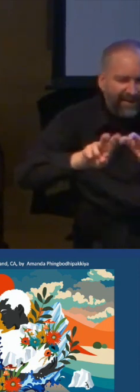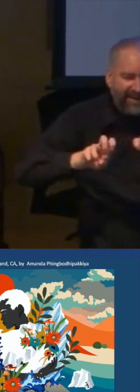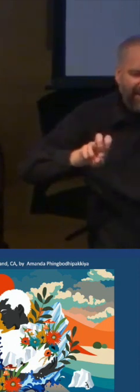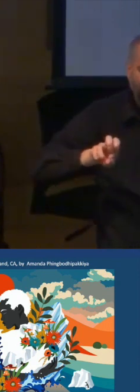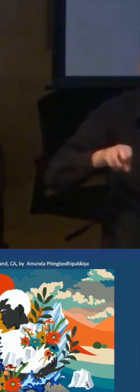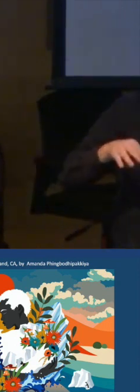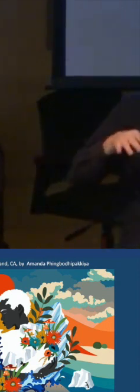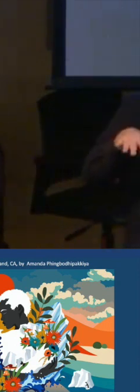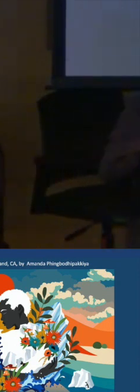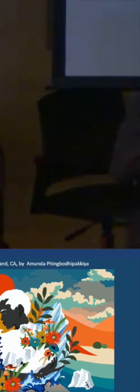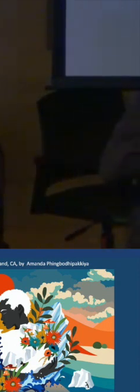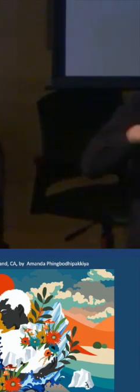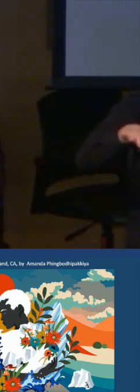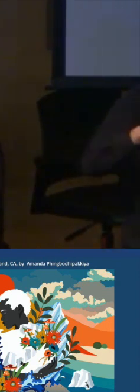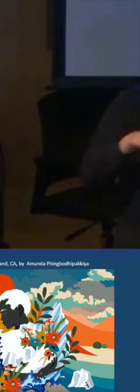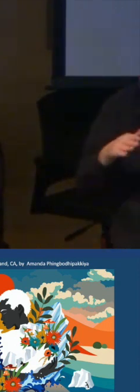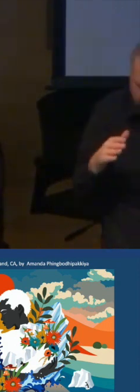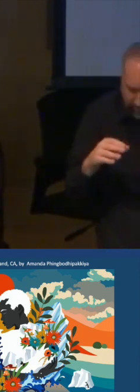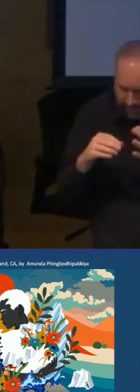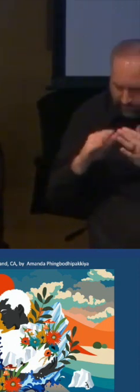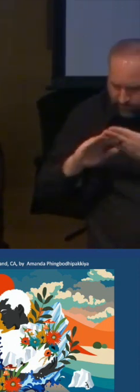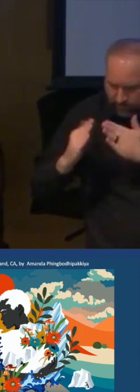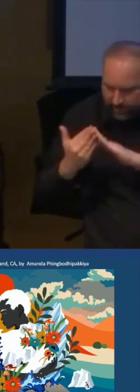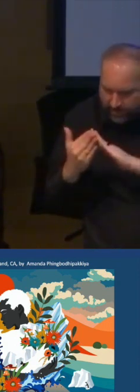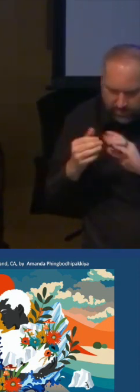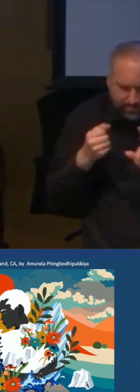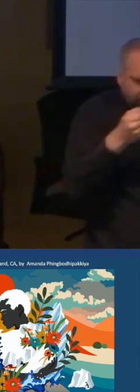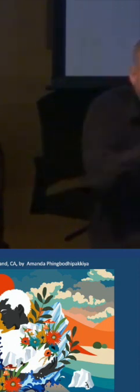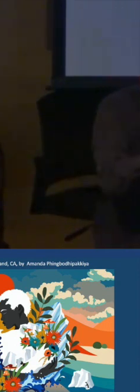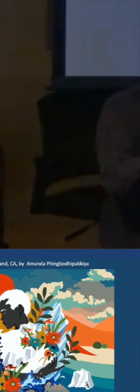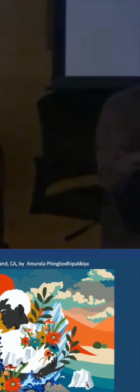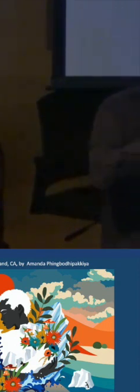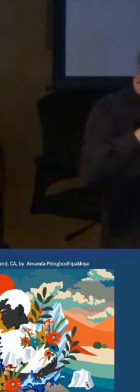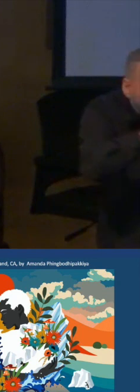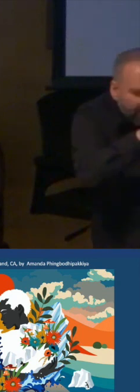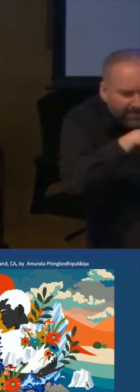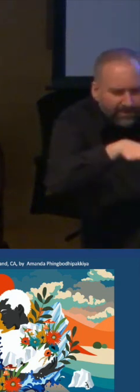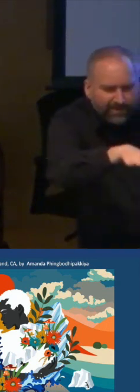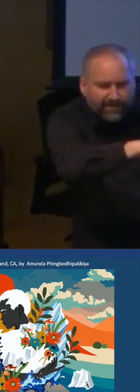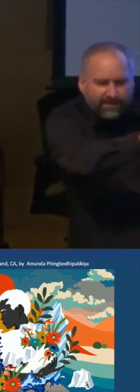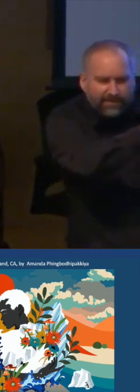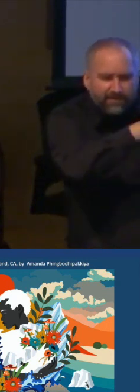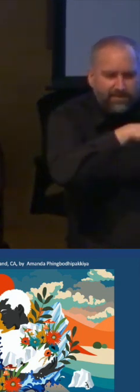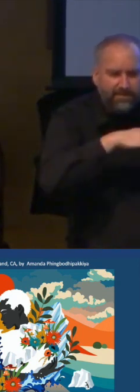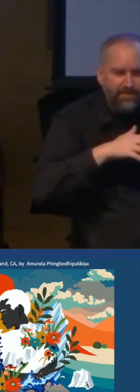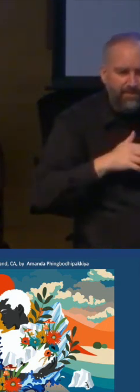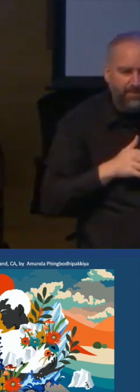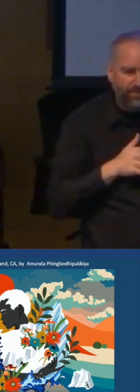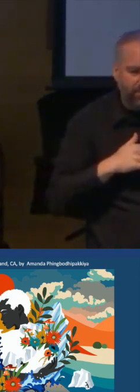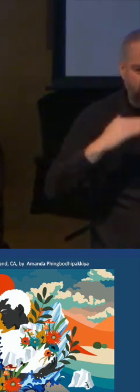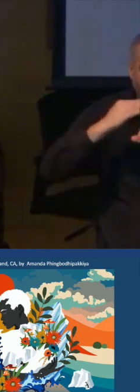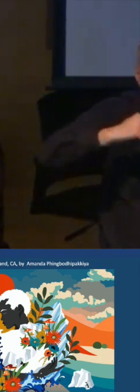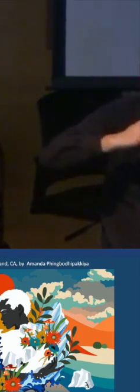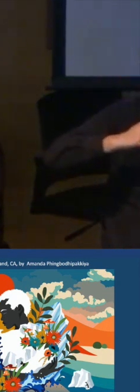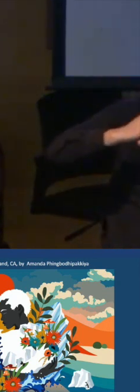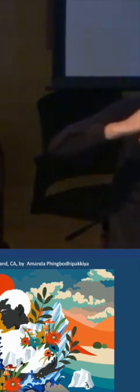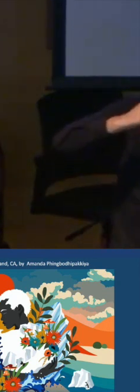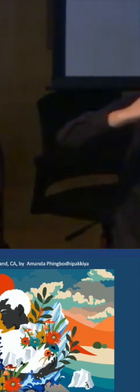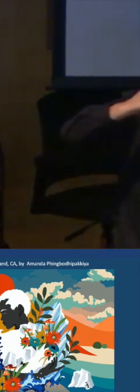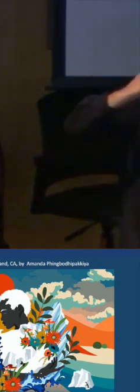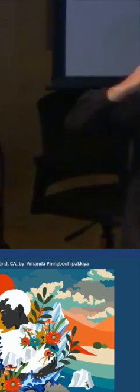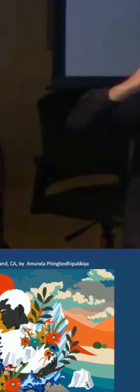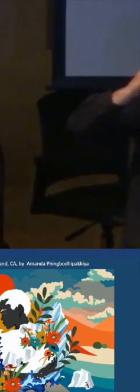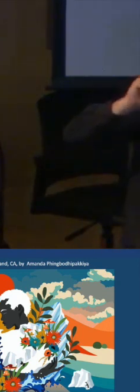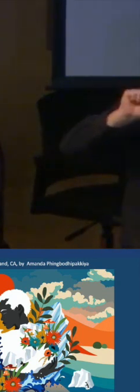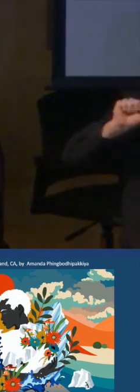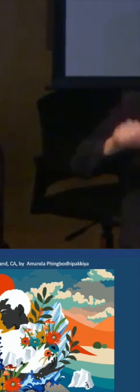A melting glacier at the poles can cause a submergence of a Pacific island. Warming polar regions can cause devastating droughts, wildfires,